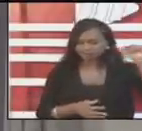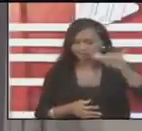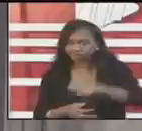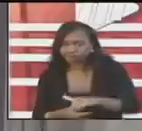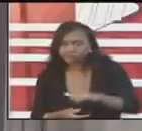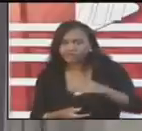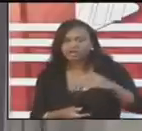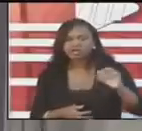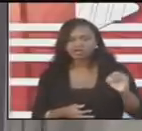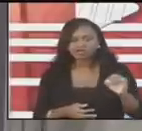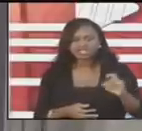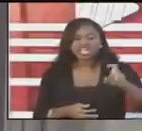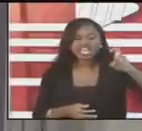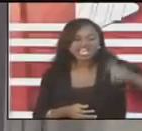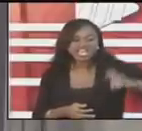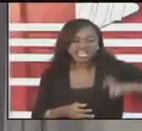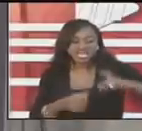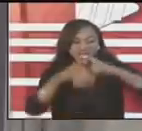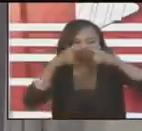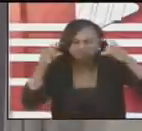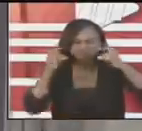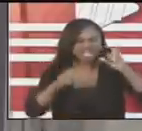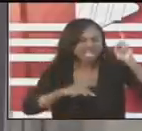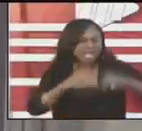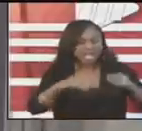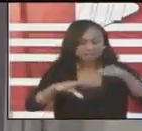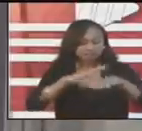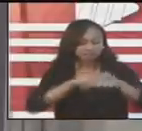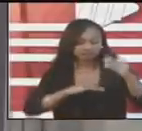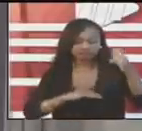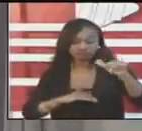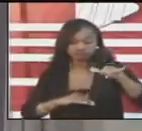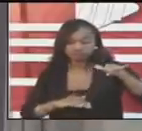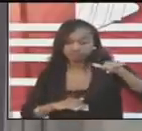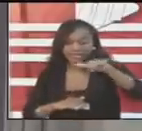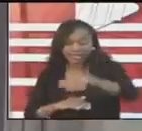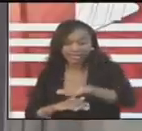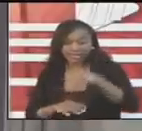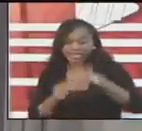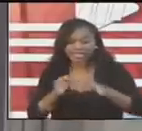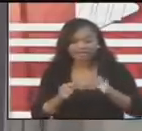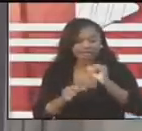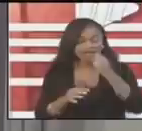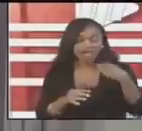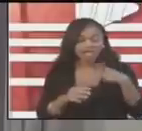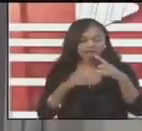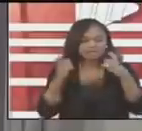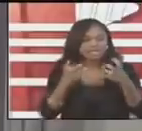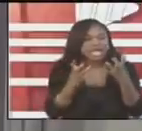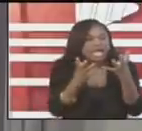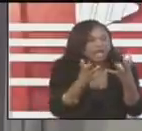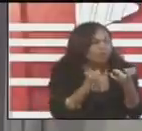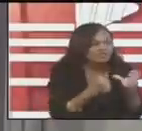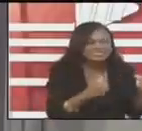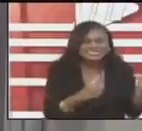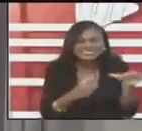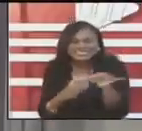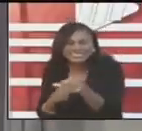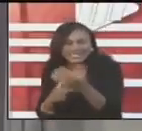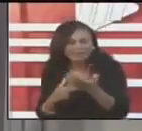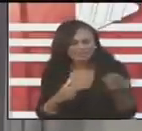you don't have a mask, you can't board a flight, I would like to see that same type of energy